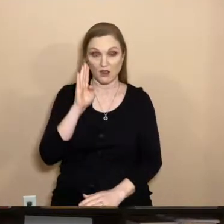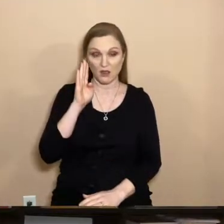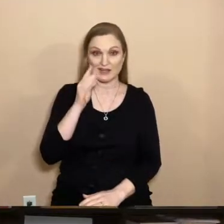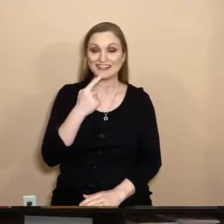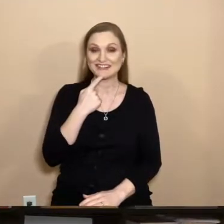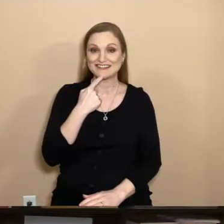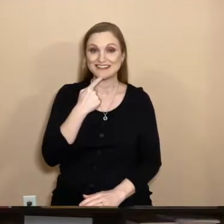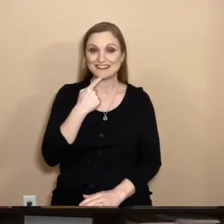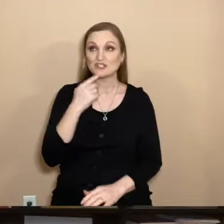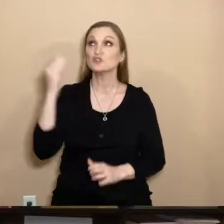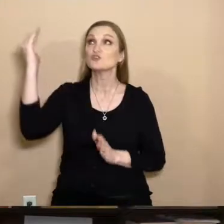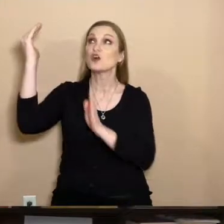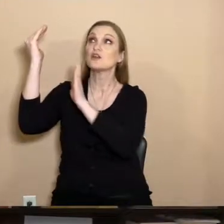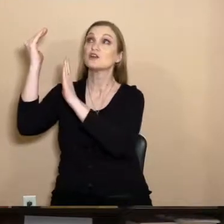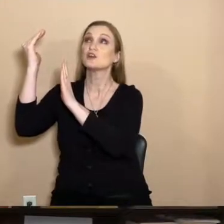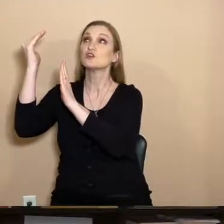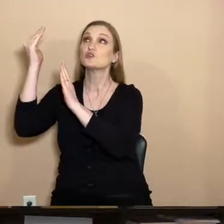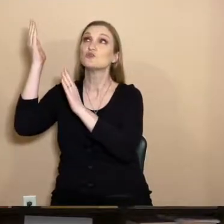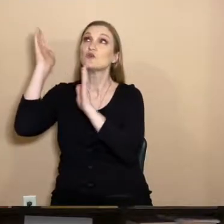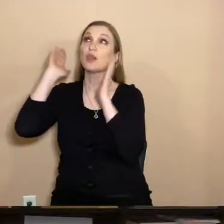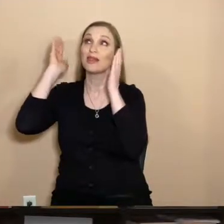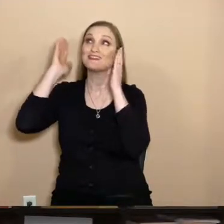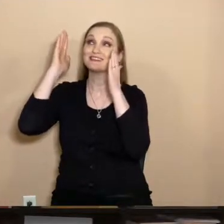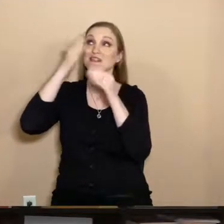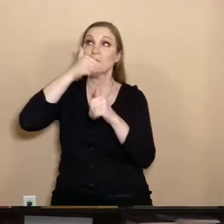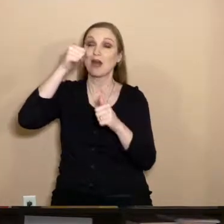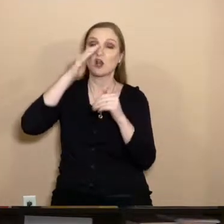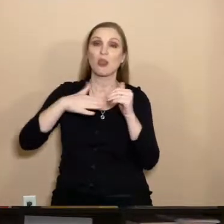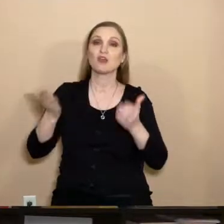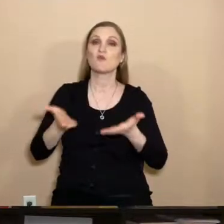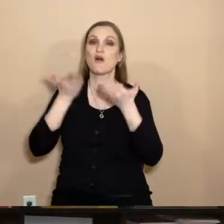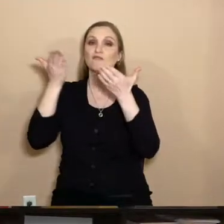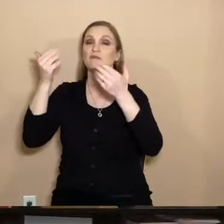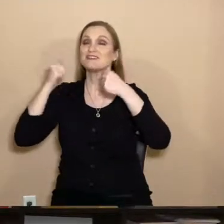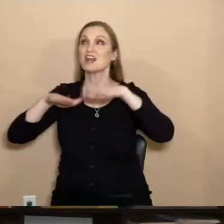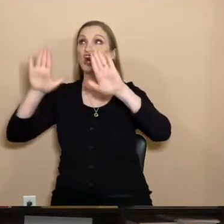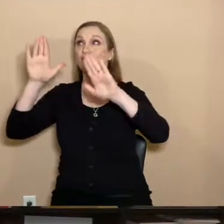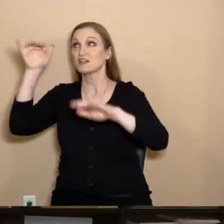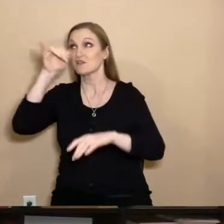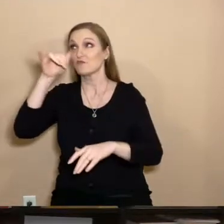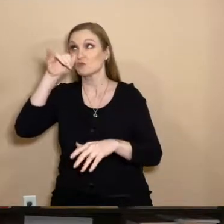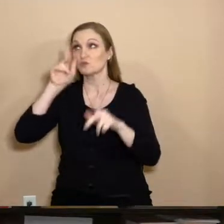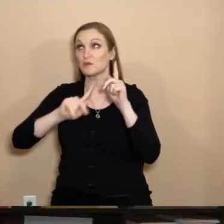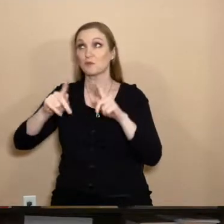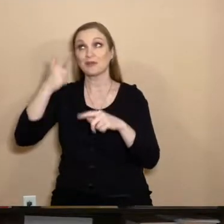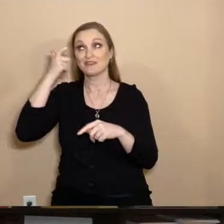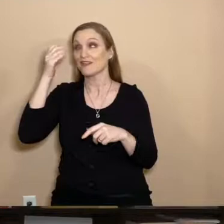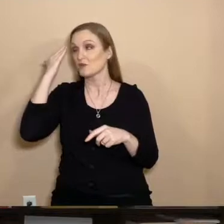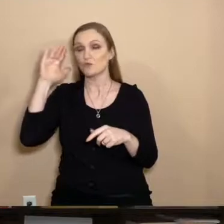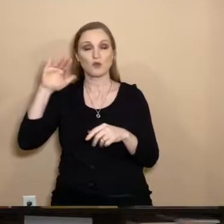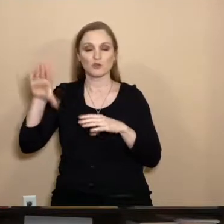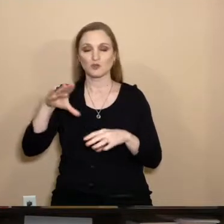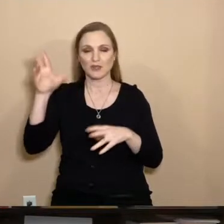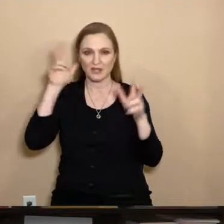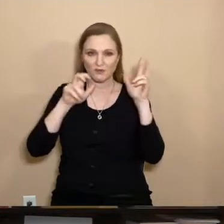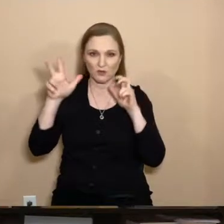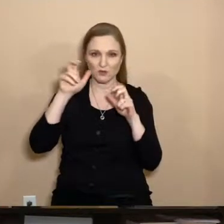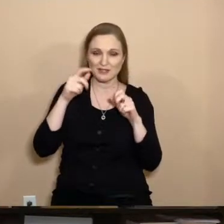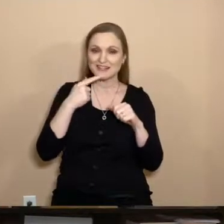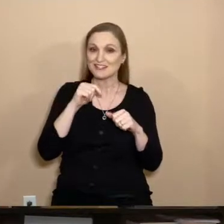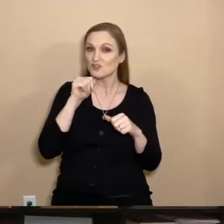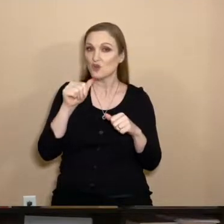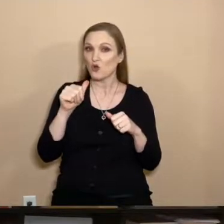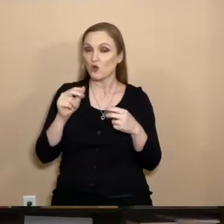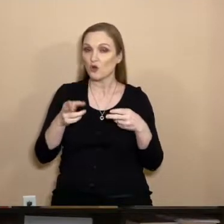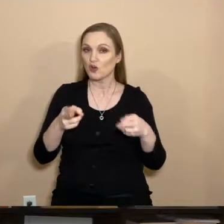he says to draw near to listen is better than to offer the sacrifice of fools, for they do not know they are doing evil. He says, be not rash